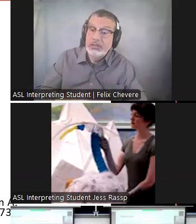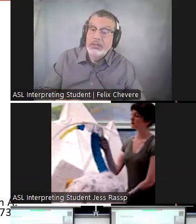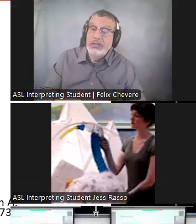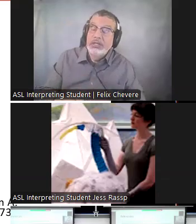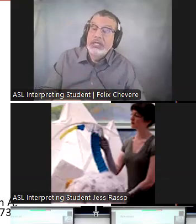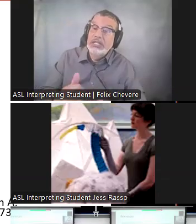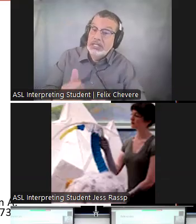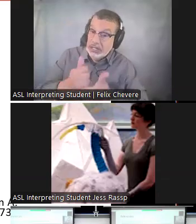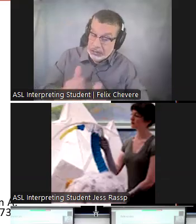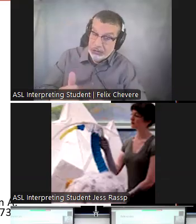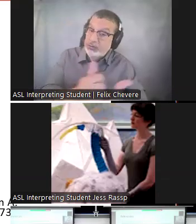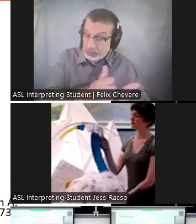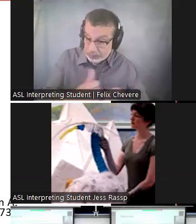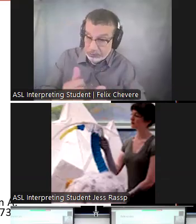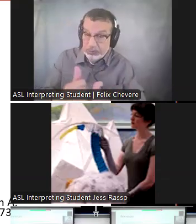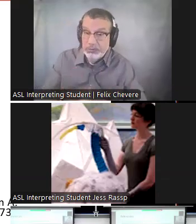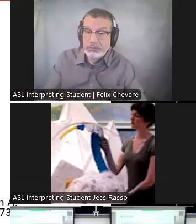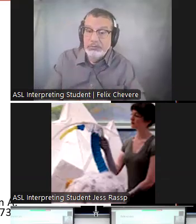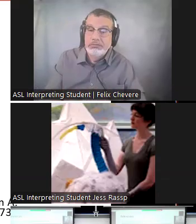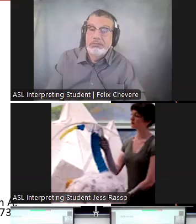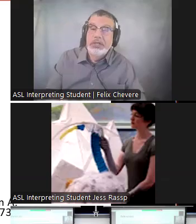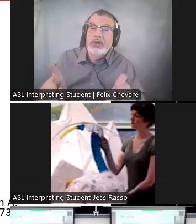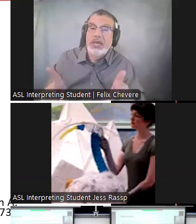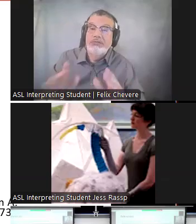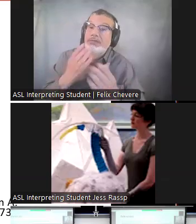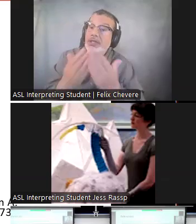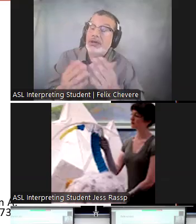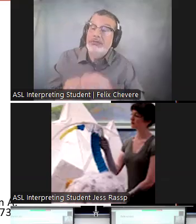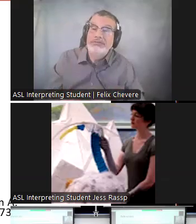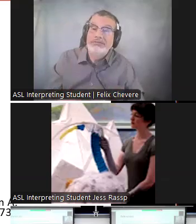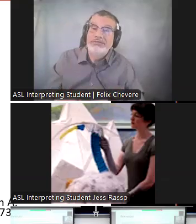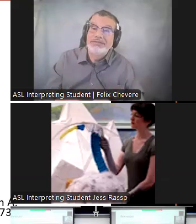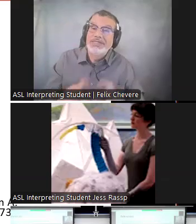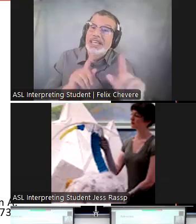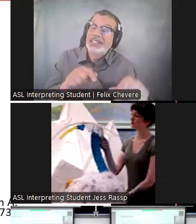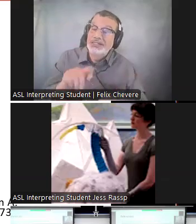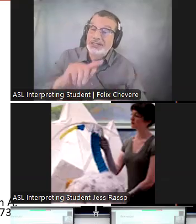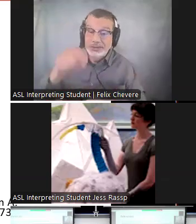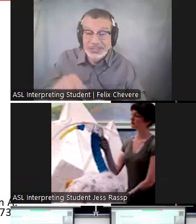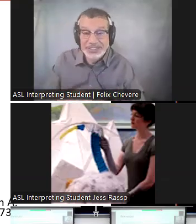hopeful. All right. Good. Answer your question? All right.